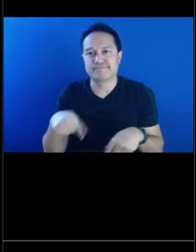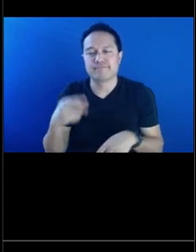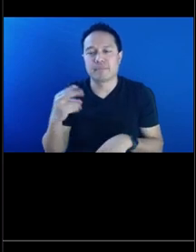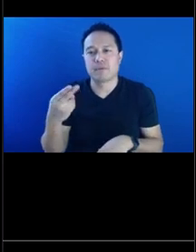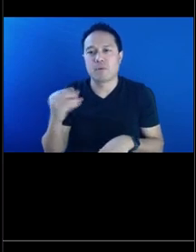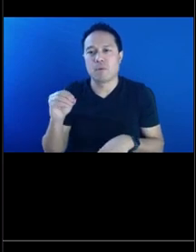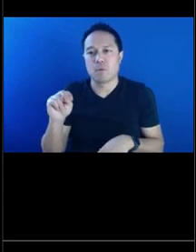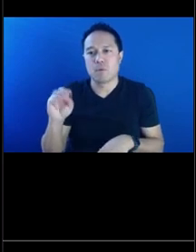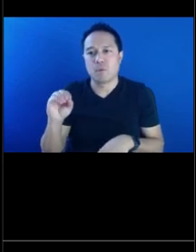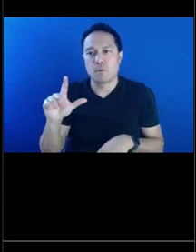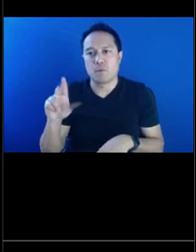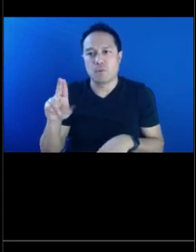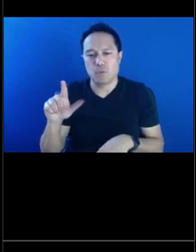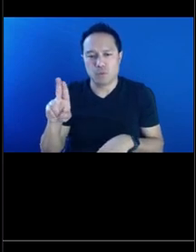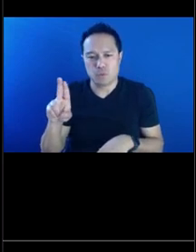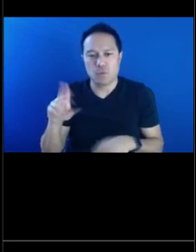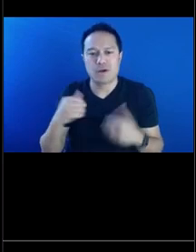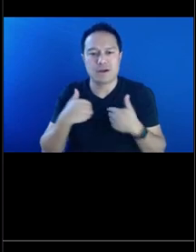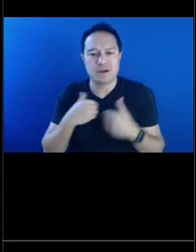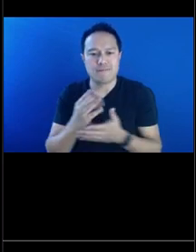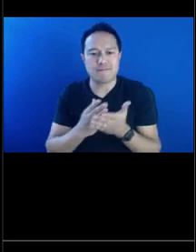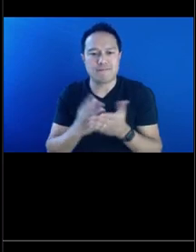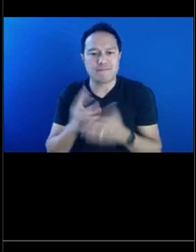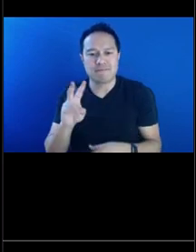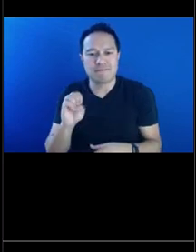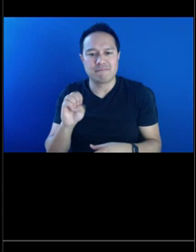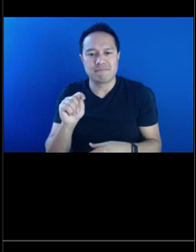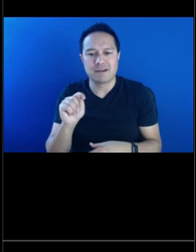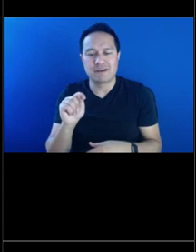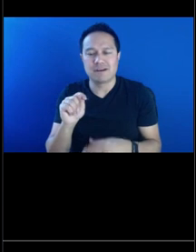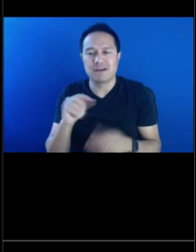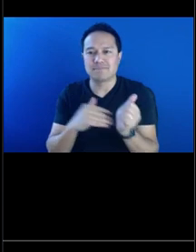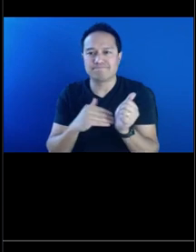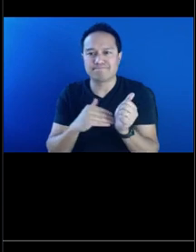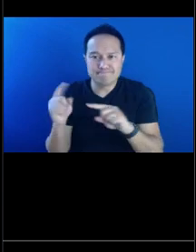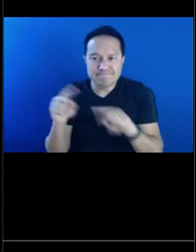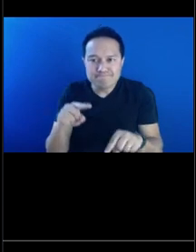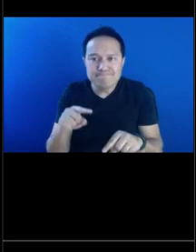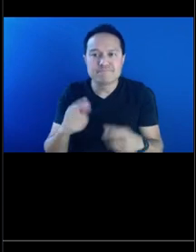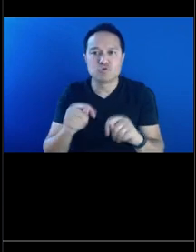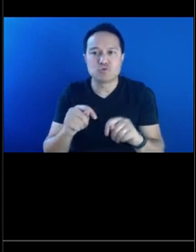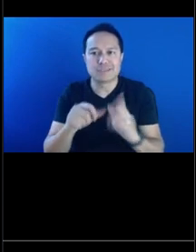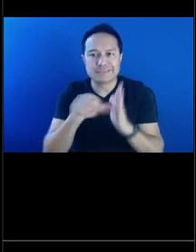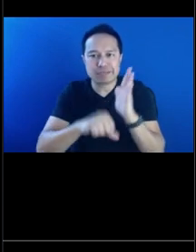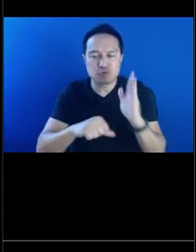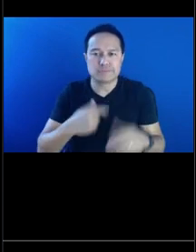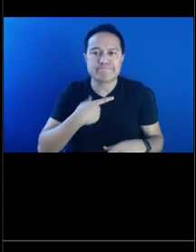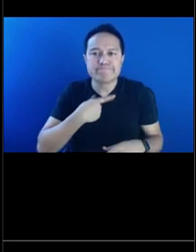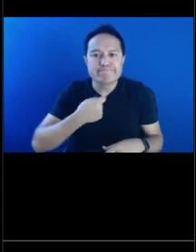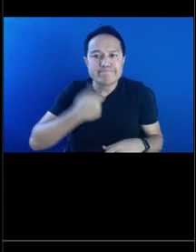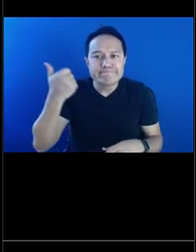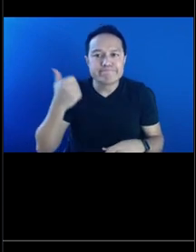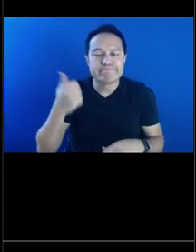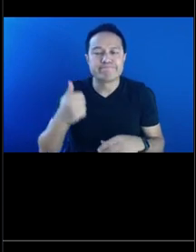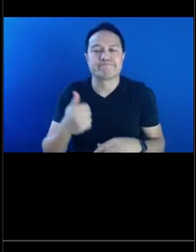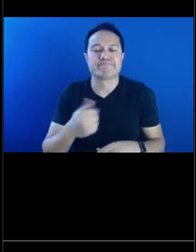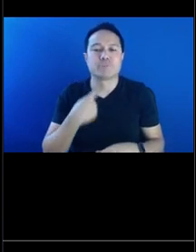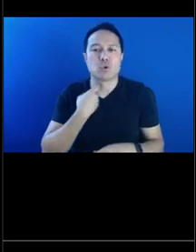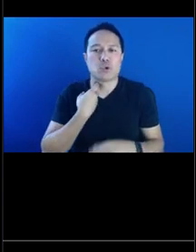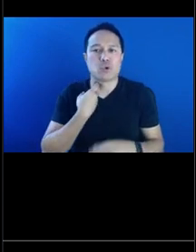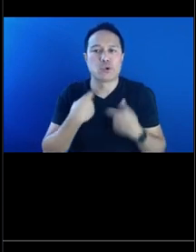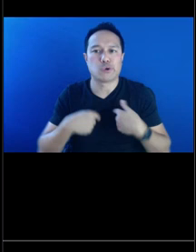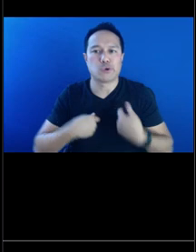some veterinarians with a seal under anesthesia trying to surgically remove a hook. So sometimes we have to go to really great lengths to try and